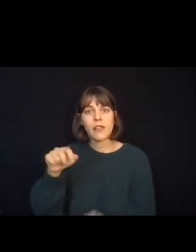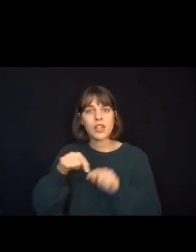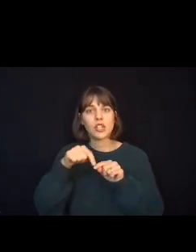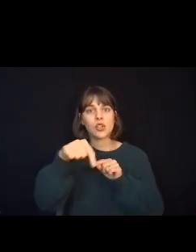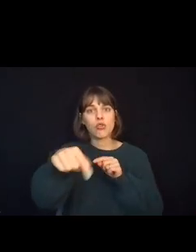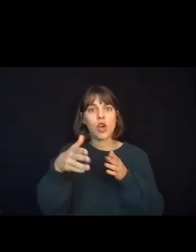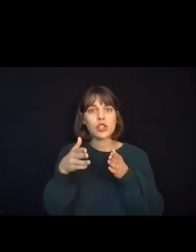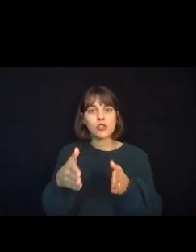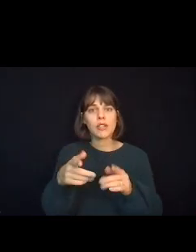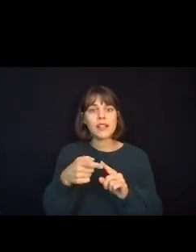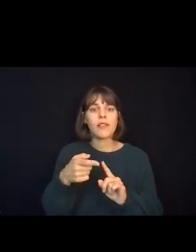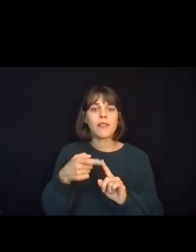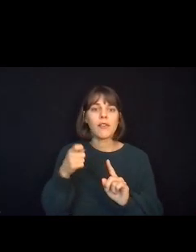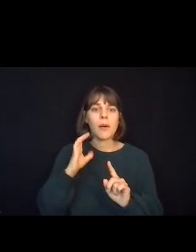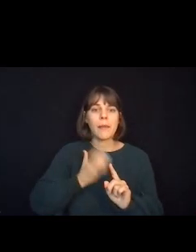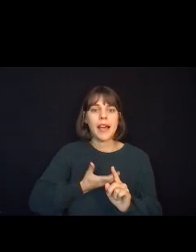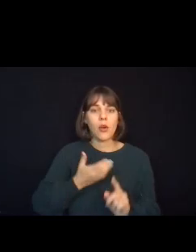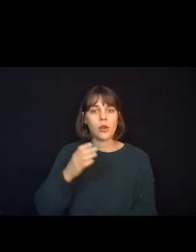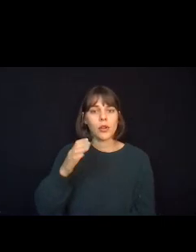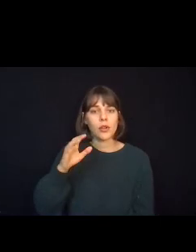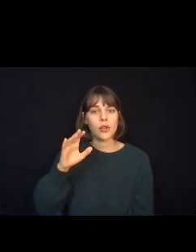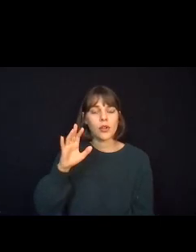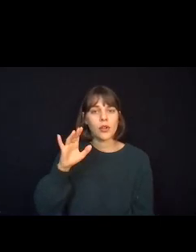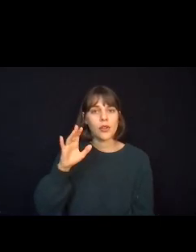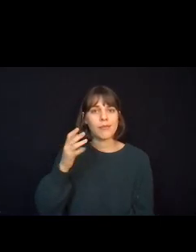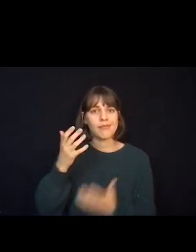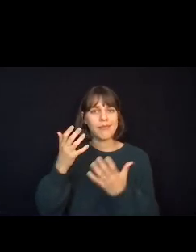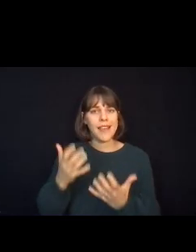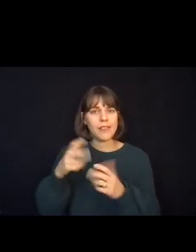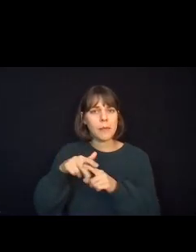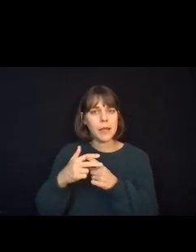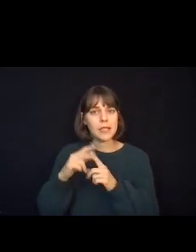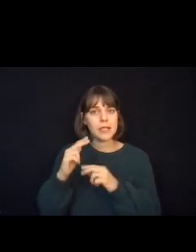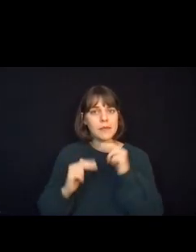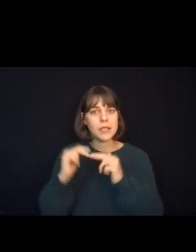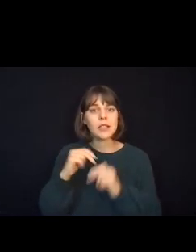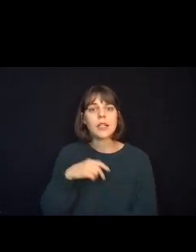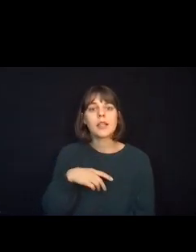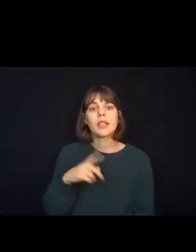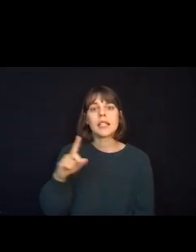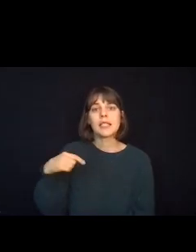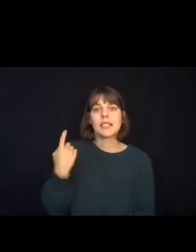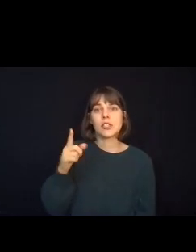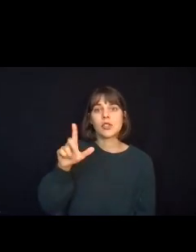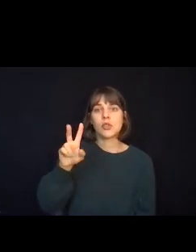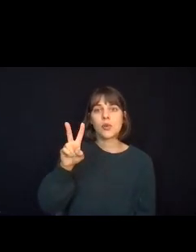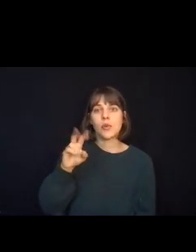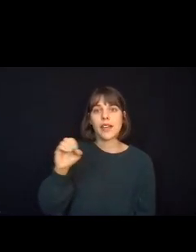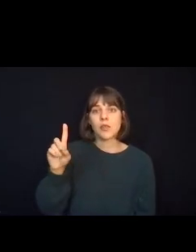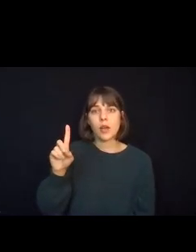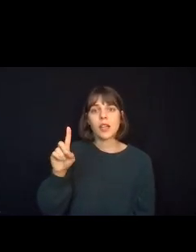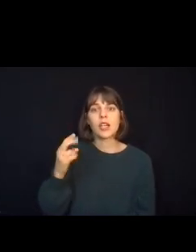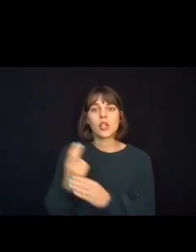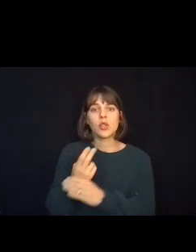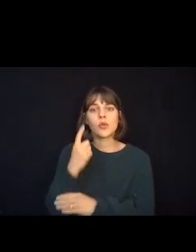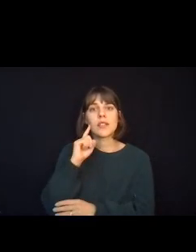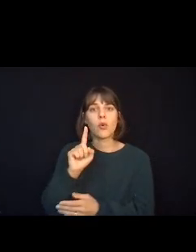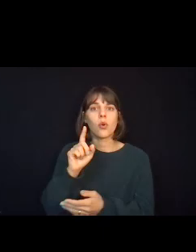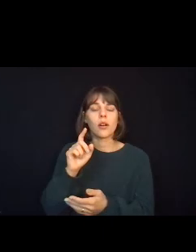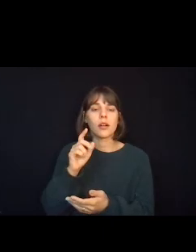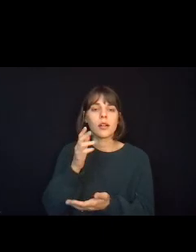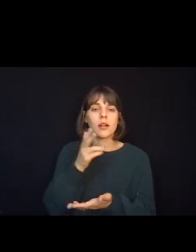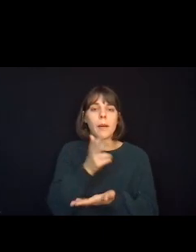February 2001, PRT has been in a 25-year lease agreement for use of the site for employee parking and patron park and